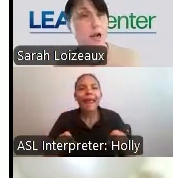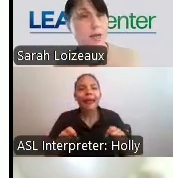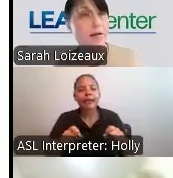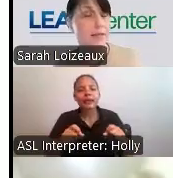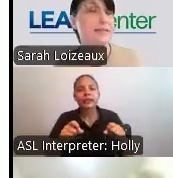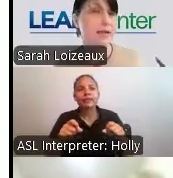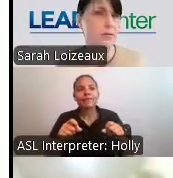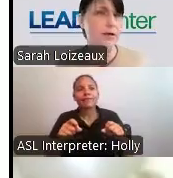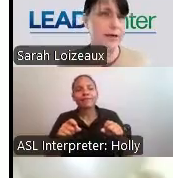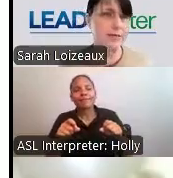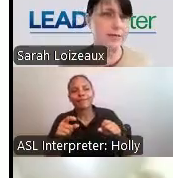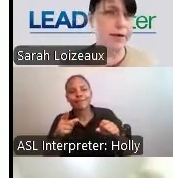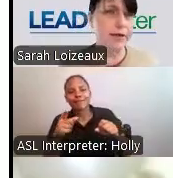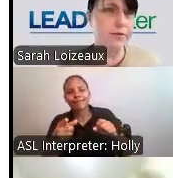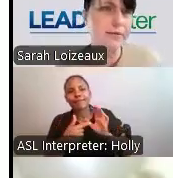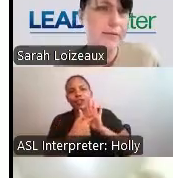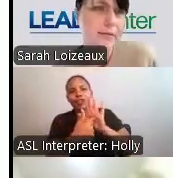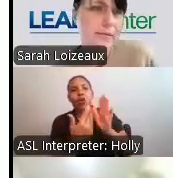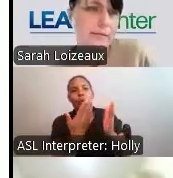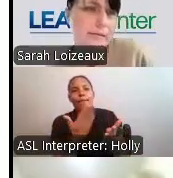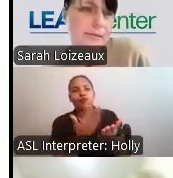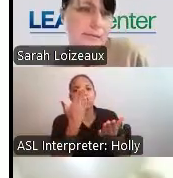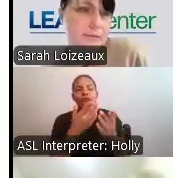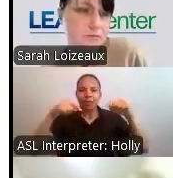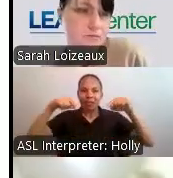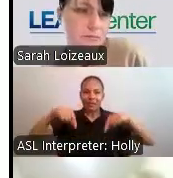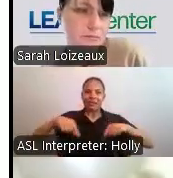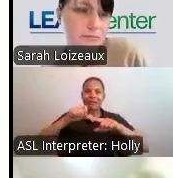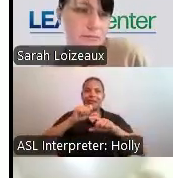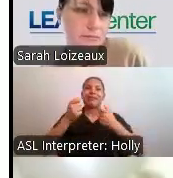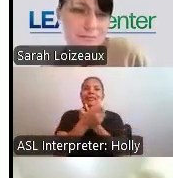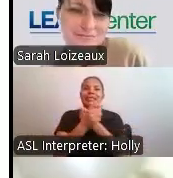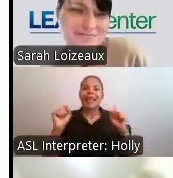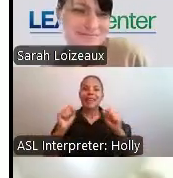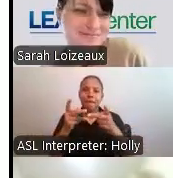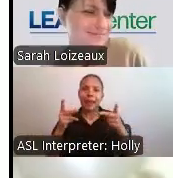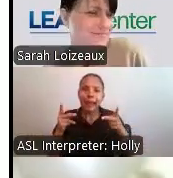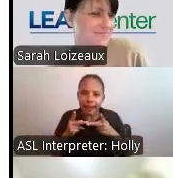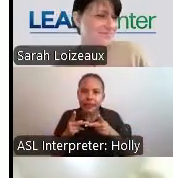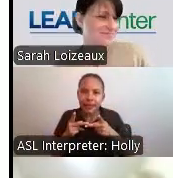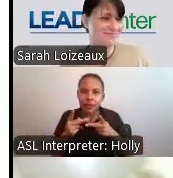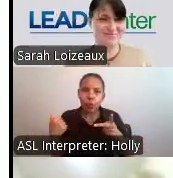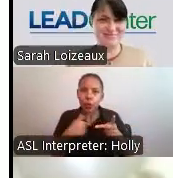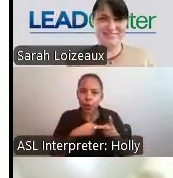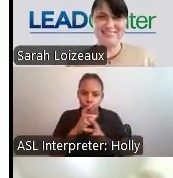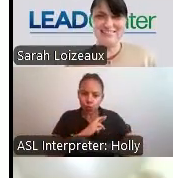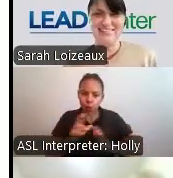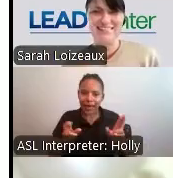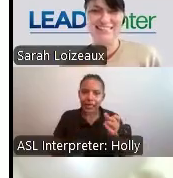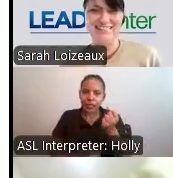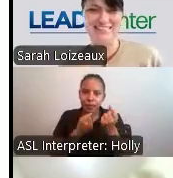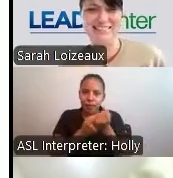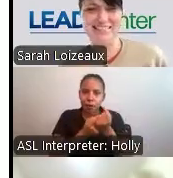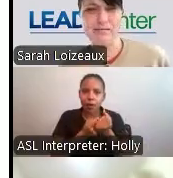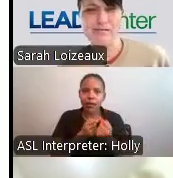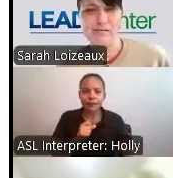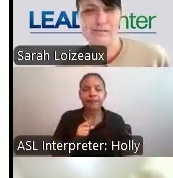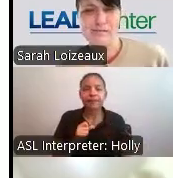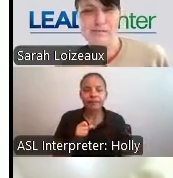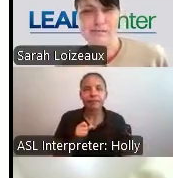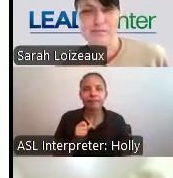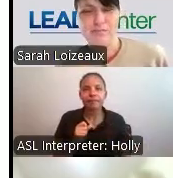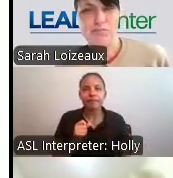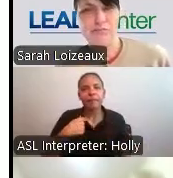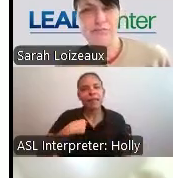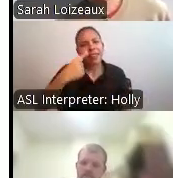place to talk about this, and we're here to support you? I can start, but I hope David and Lindsay can hop on also. But I think one